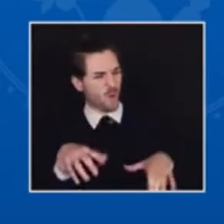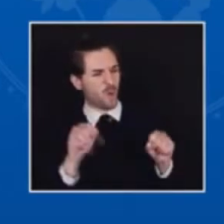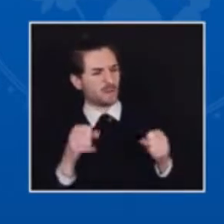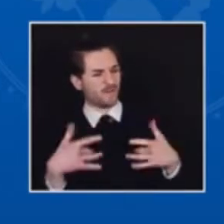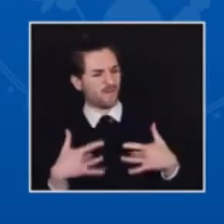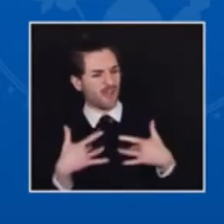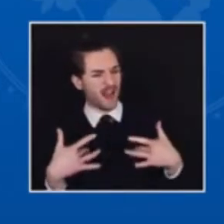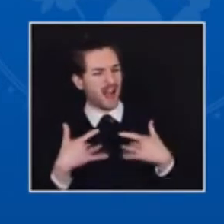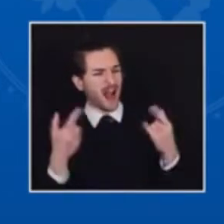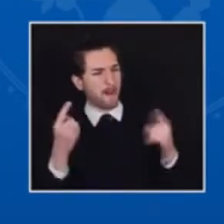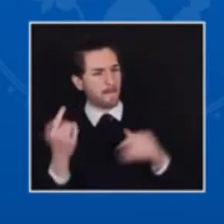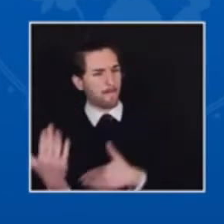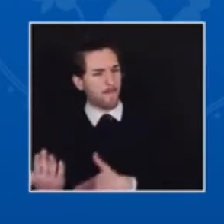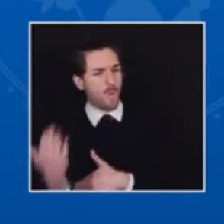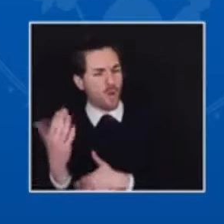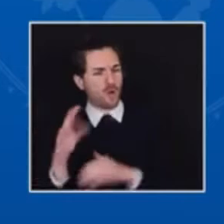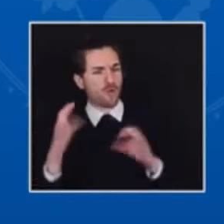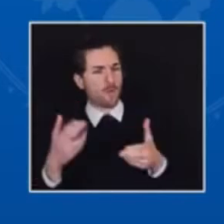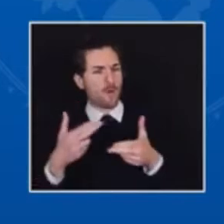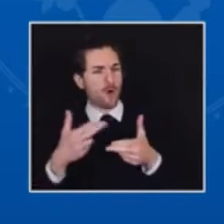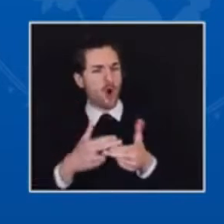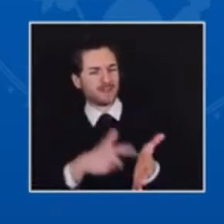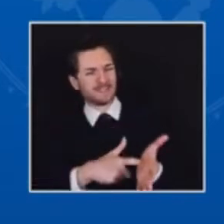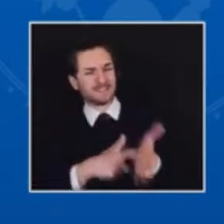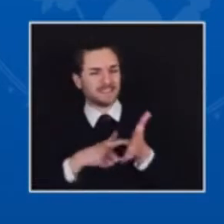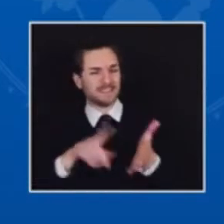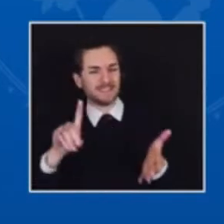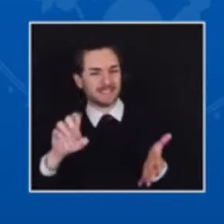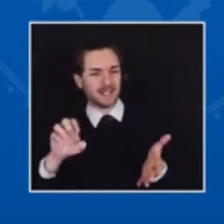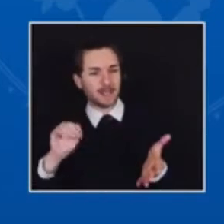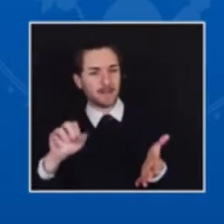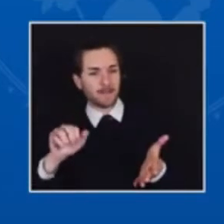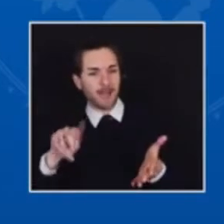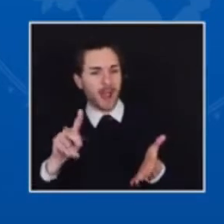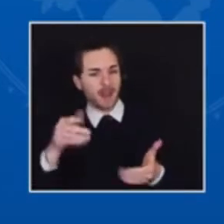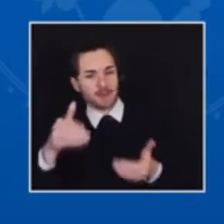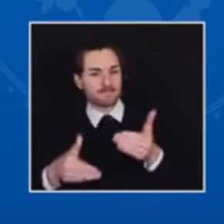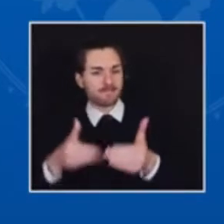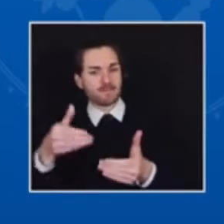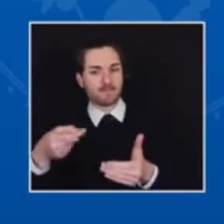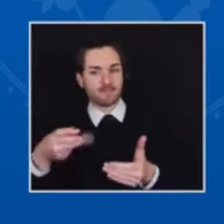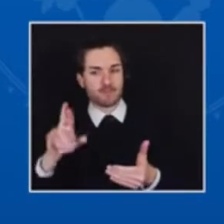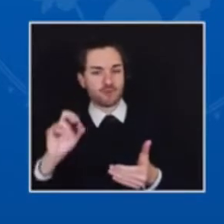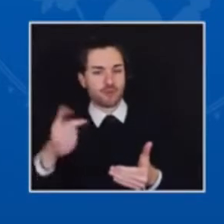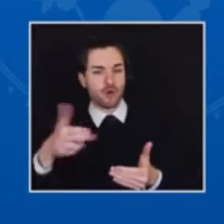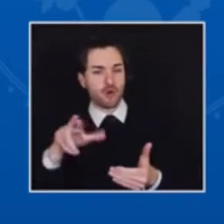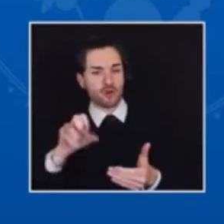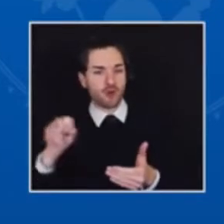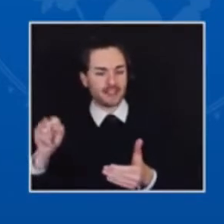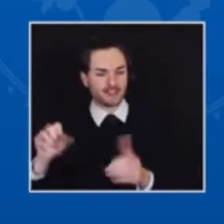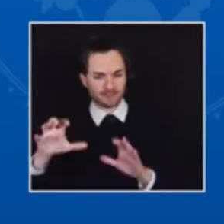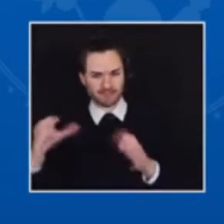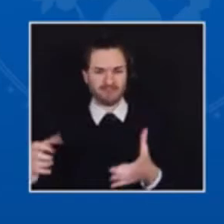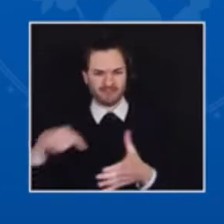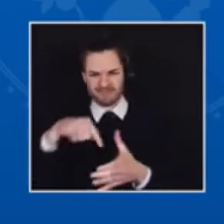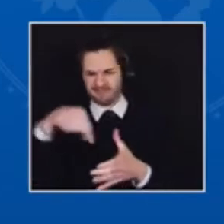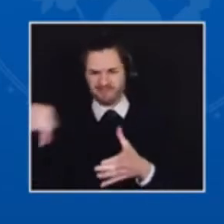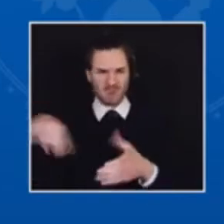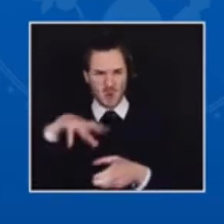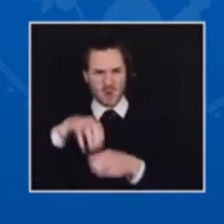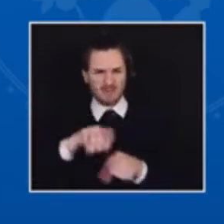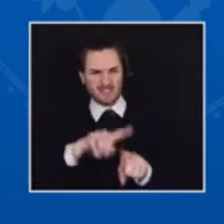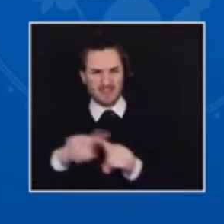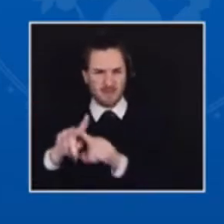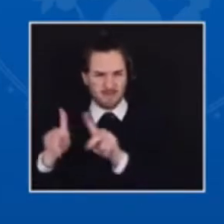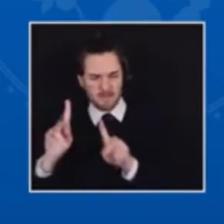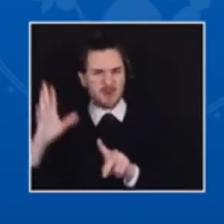demand progress put out a list of uh Democratic officials and and you know Veterans of previous administrations that it said uh